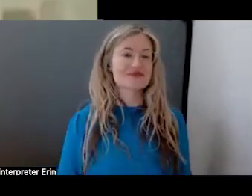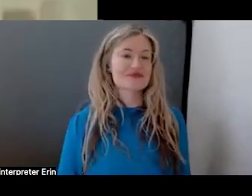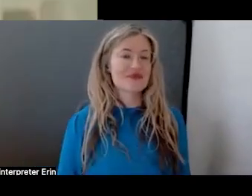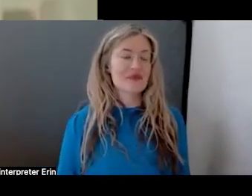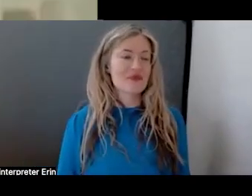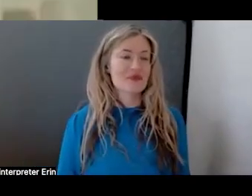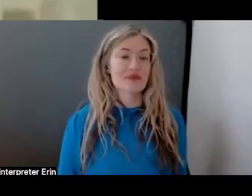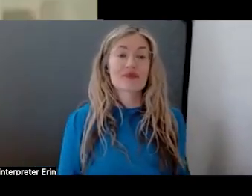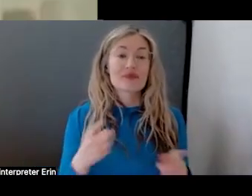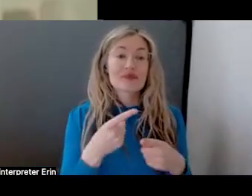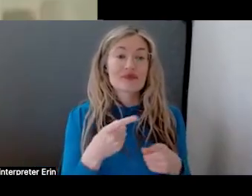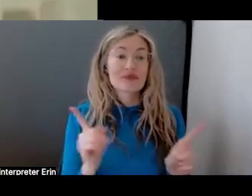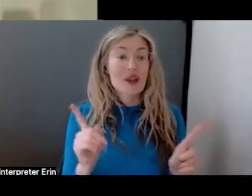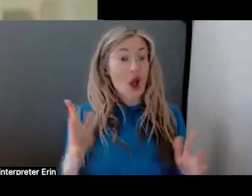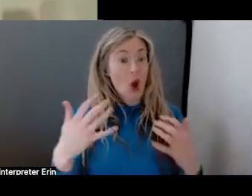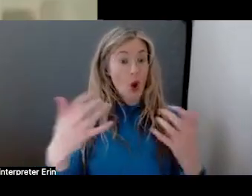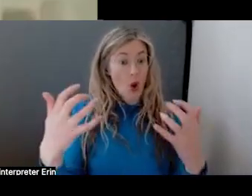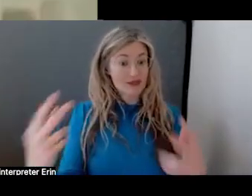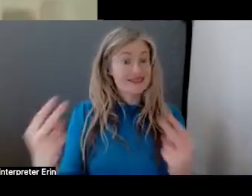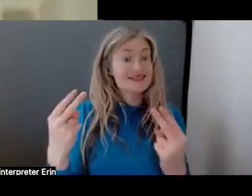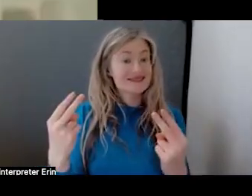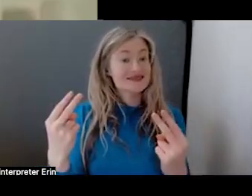the audience to